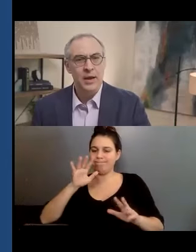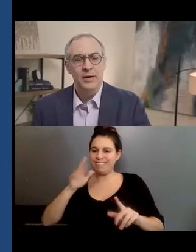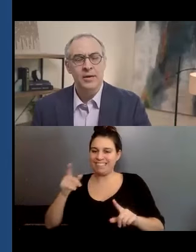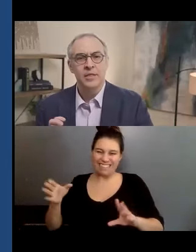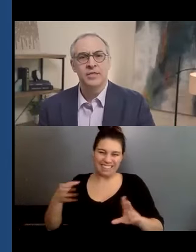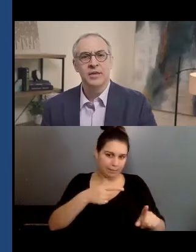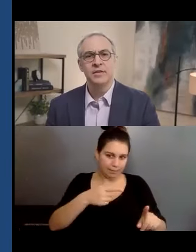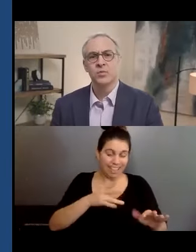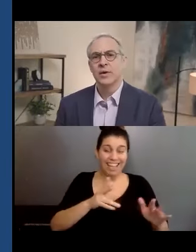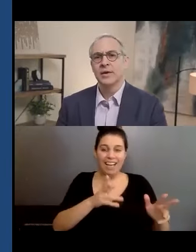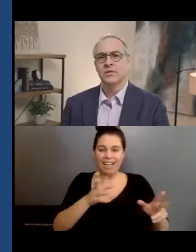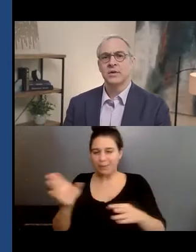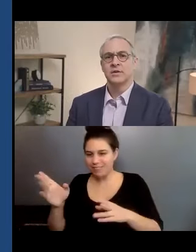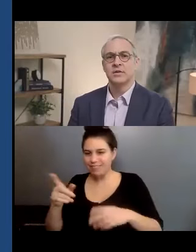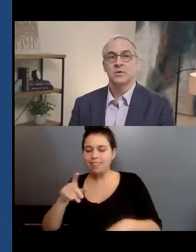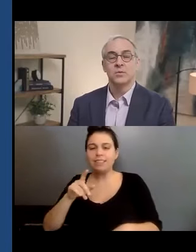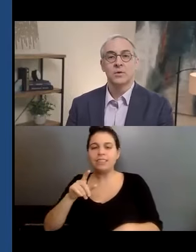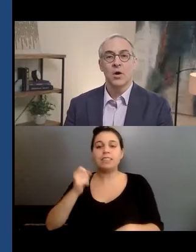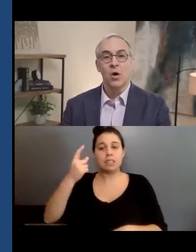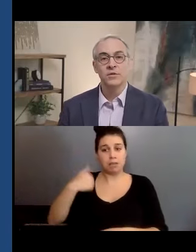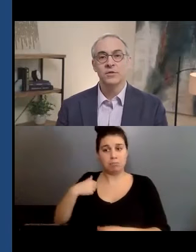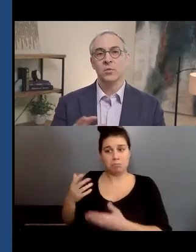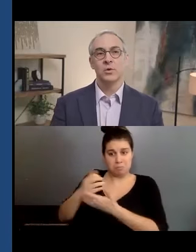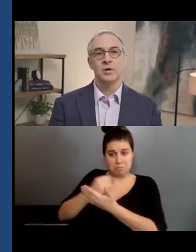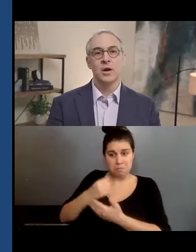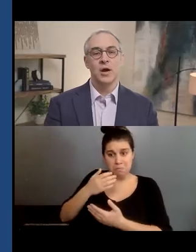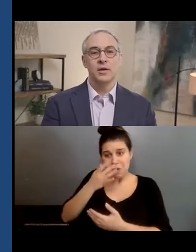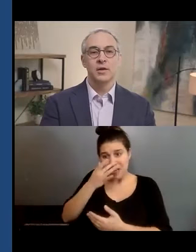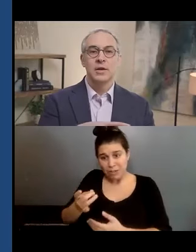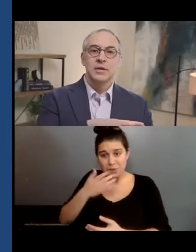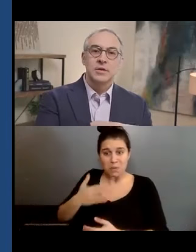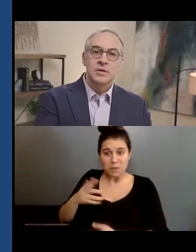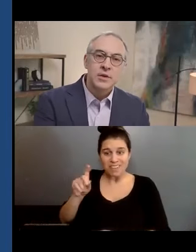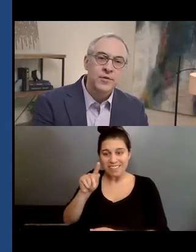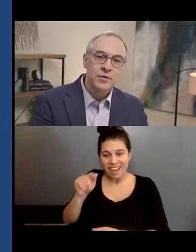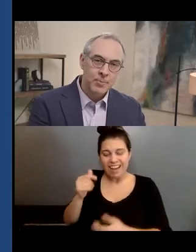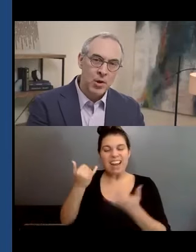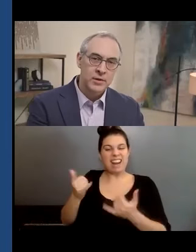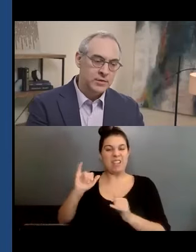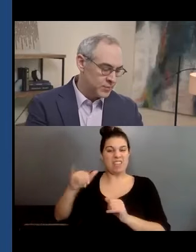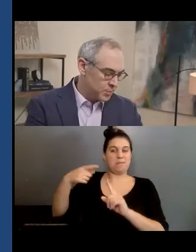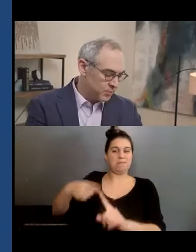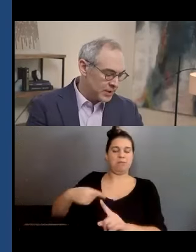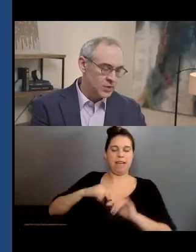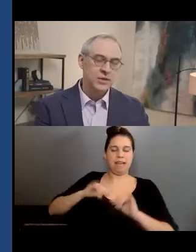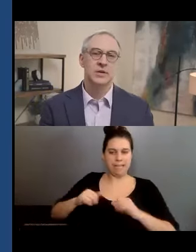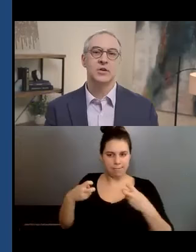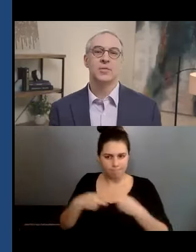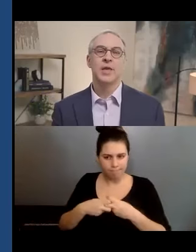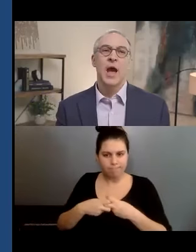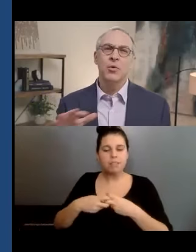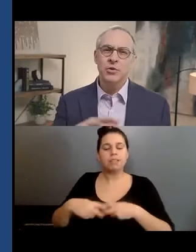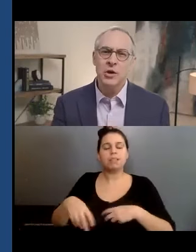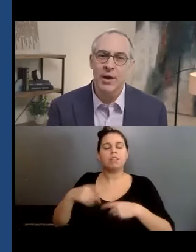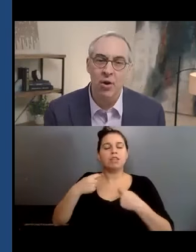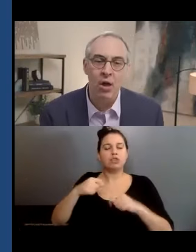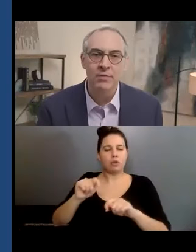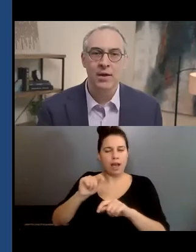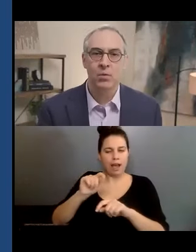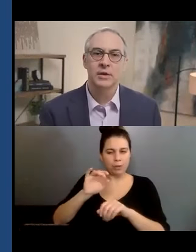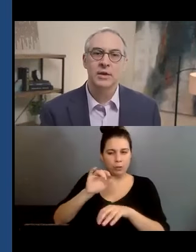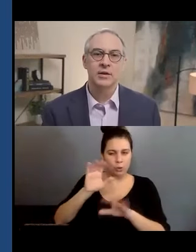but this is where I started to also work on different parts of the prevention continuum. I won't talk